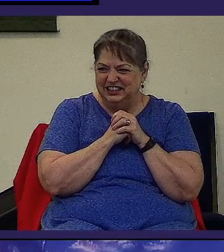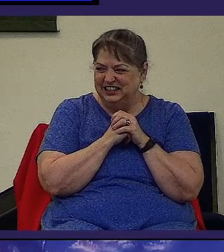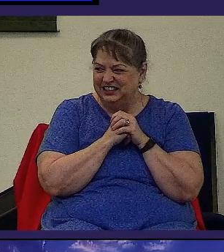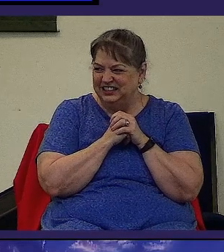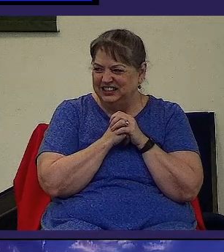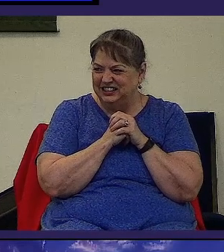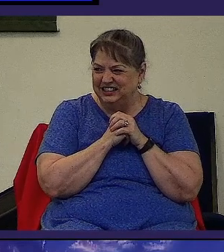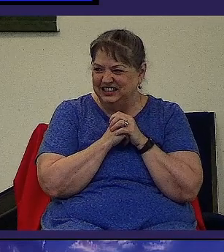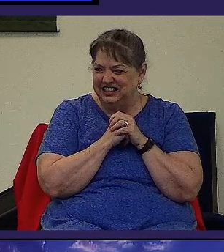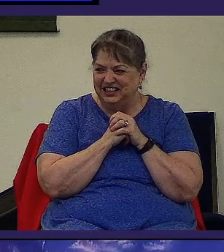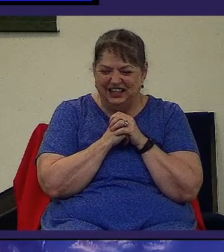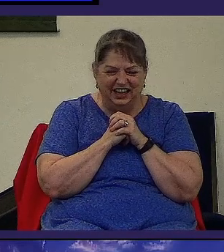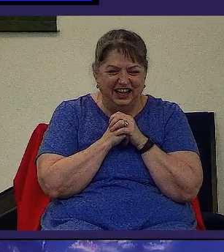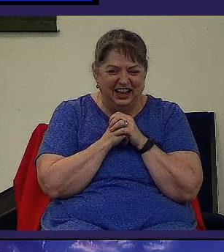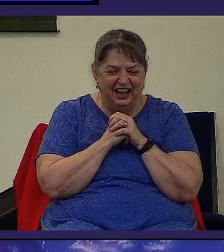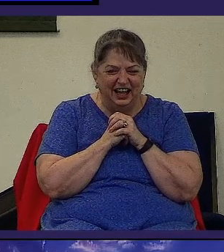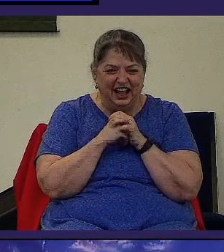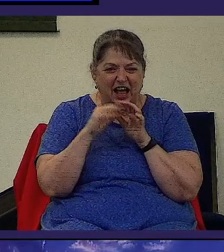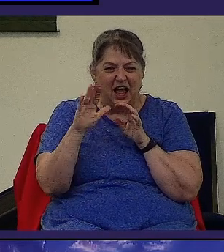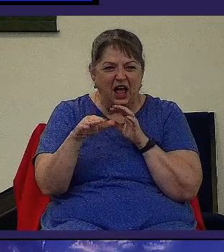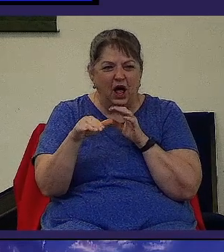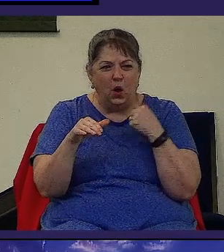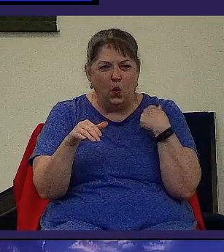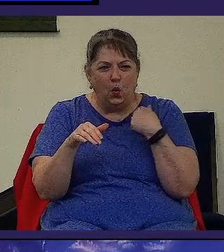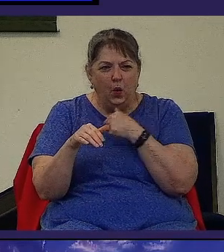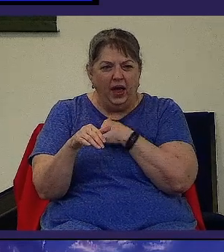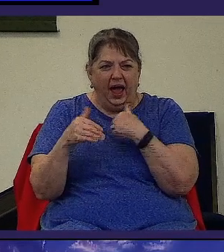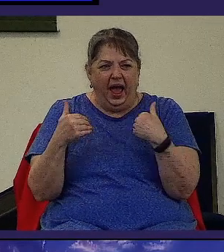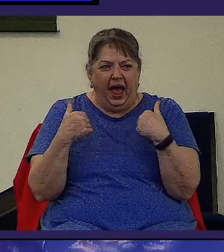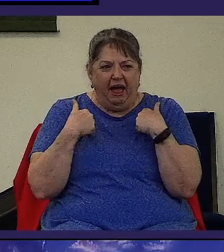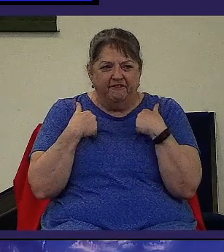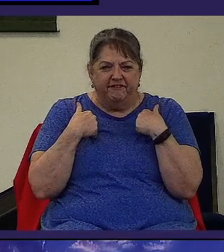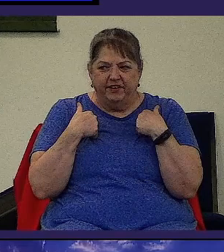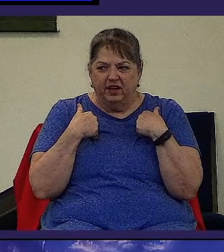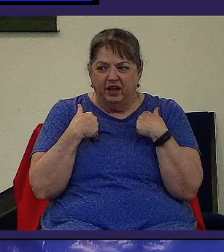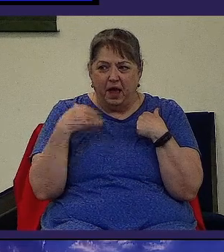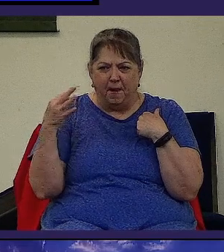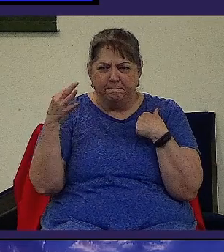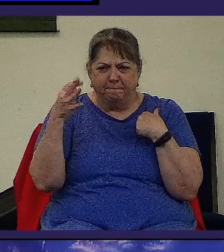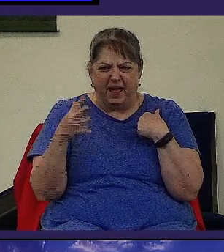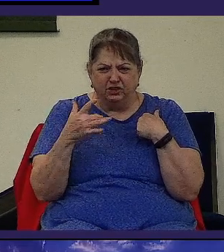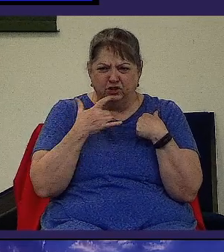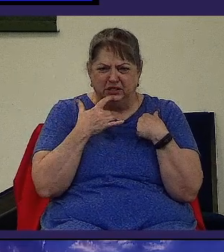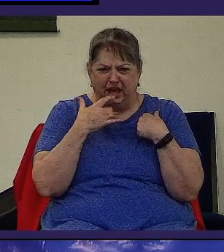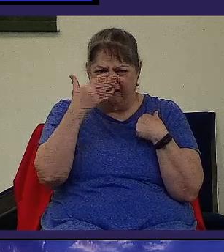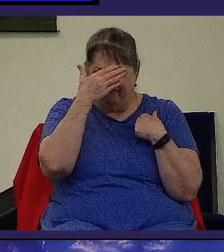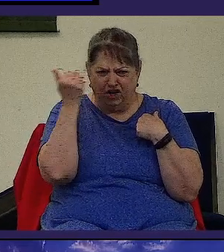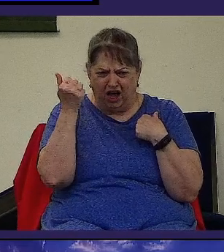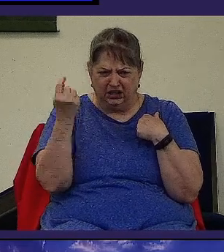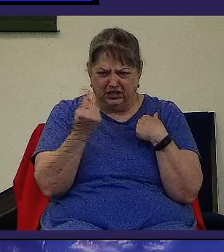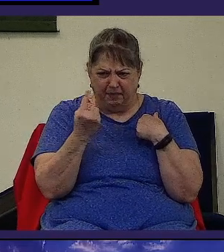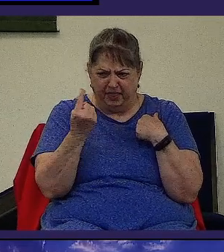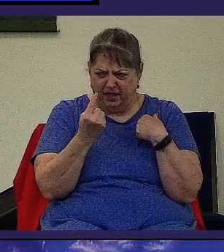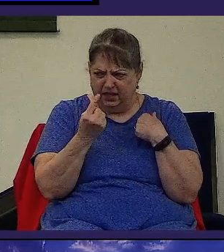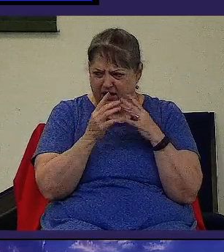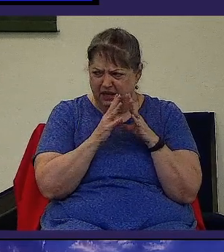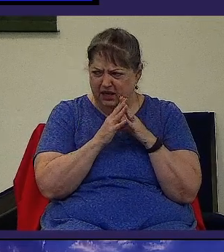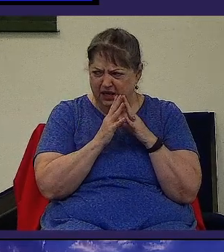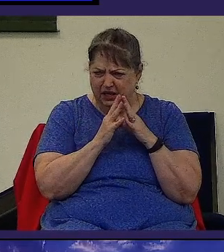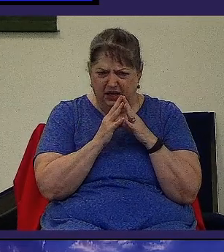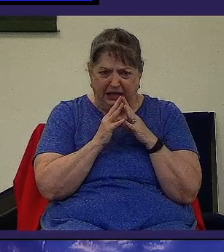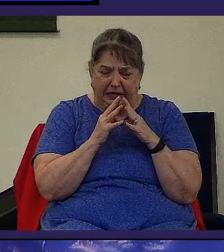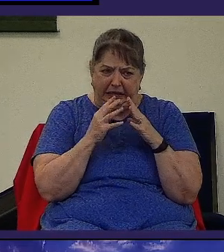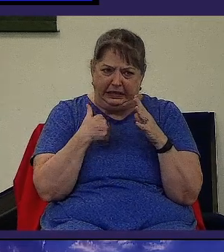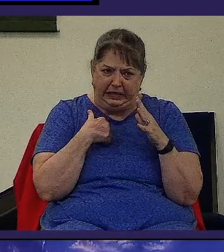and we have uh um pastor said hey you forgot something i said what did i forget i'm getting